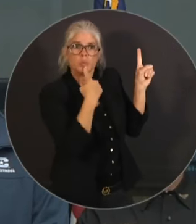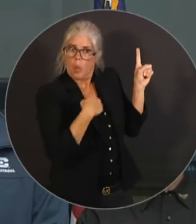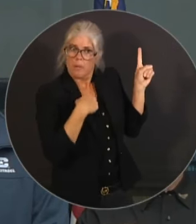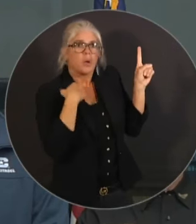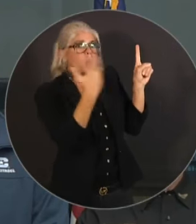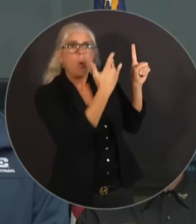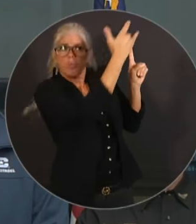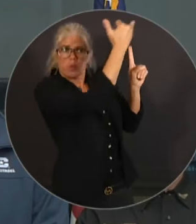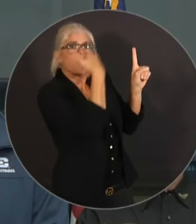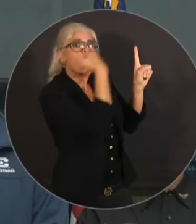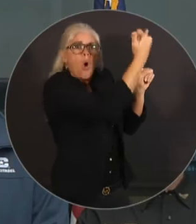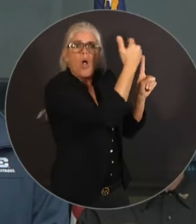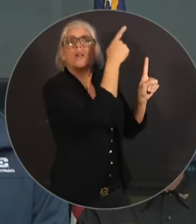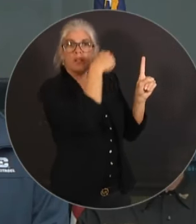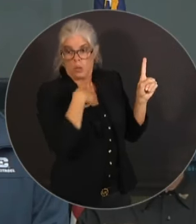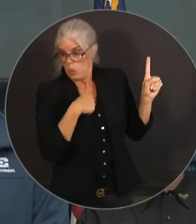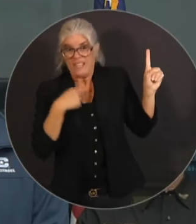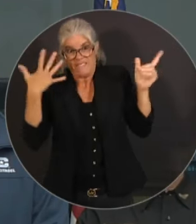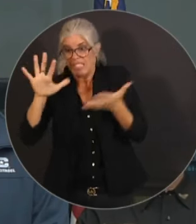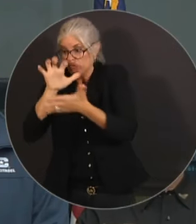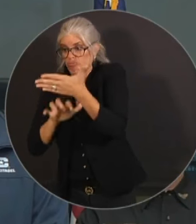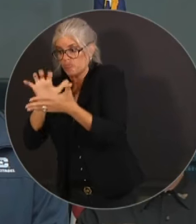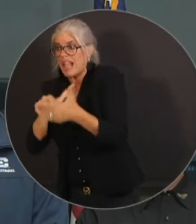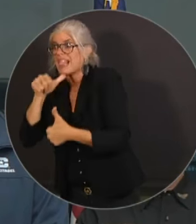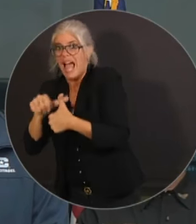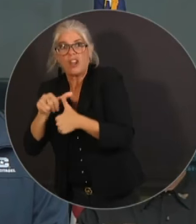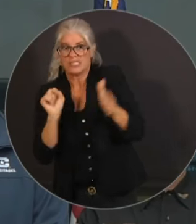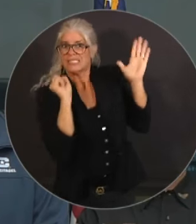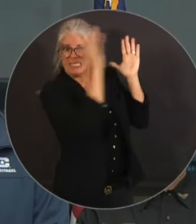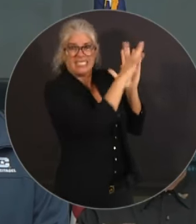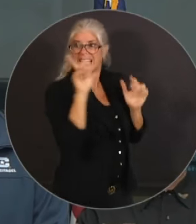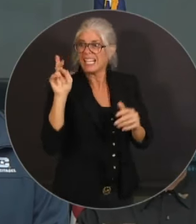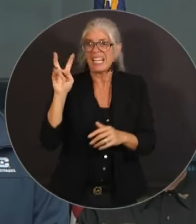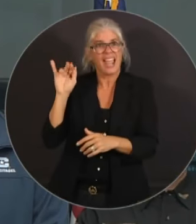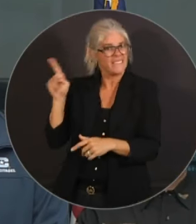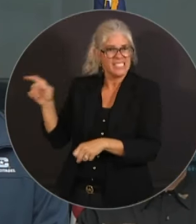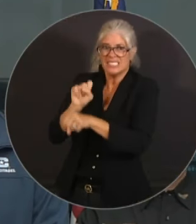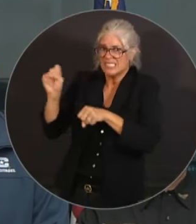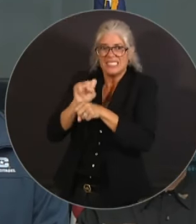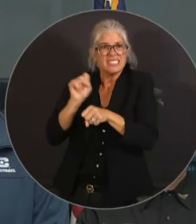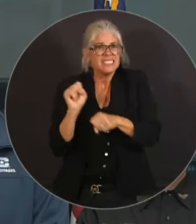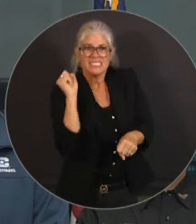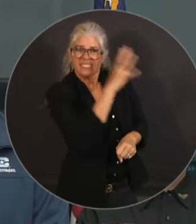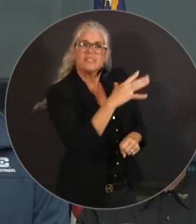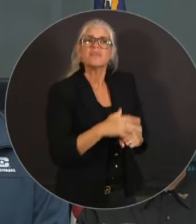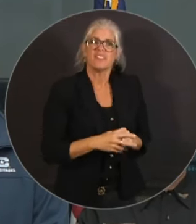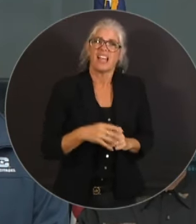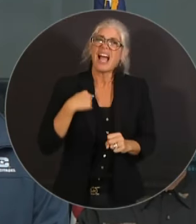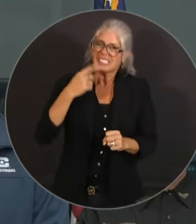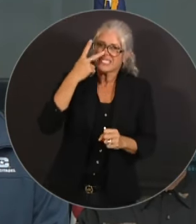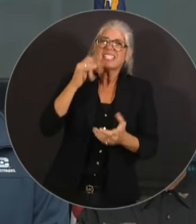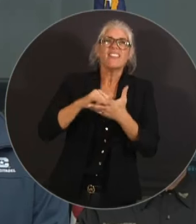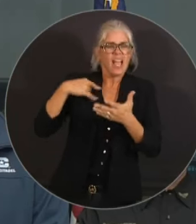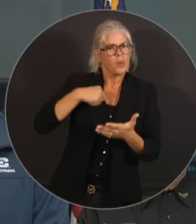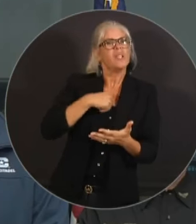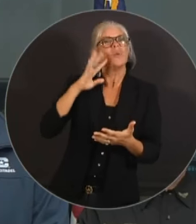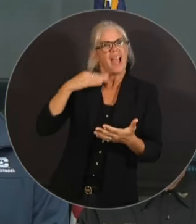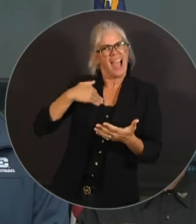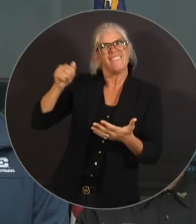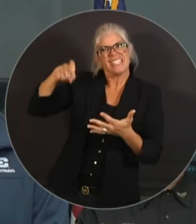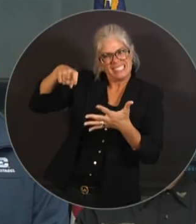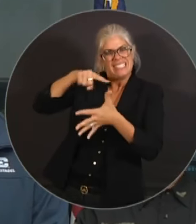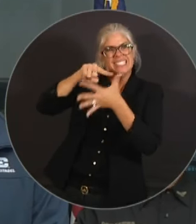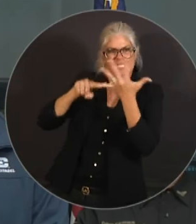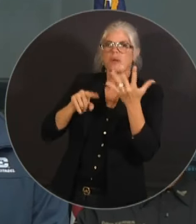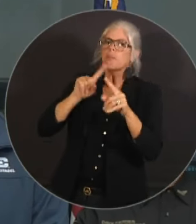letter. So Kevin's going to send the letter on this debris issue. We've seen there is going to be a need to have a lot of these contractors